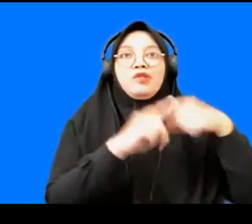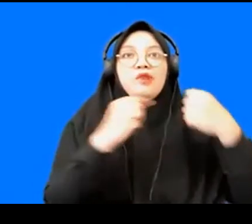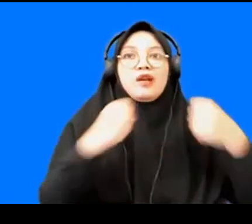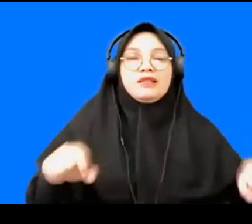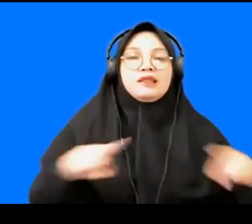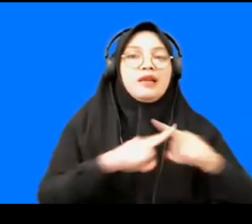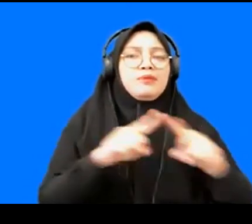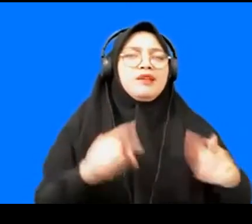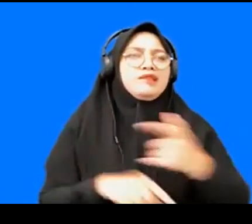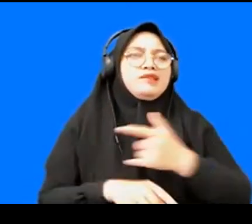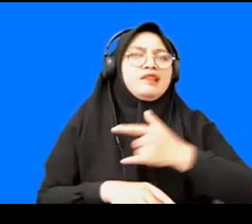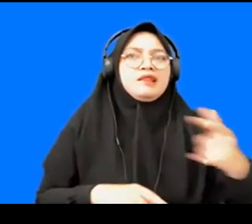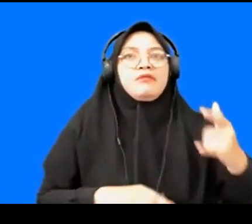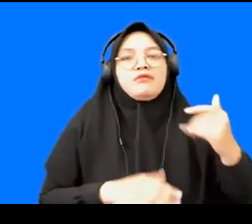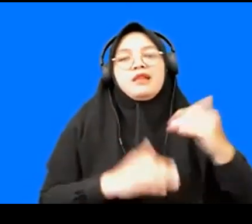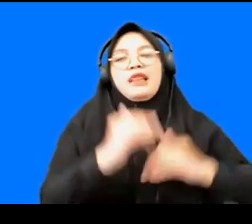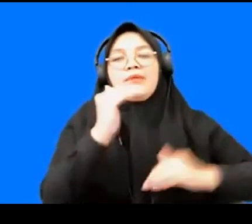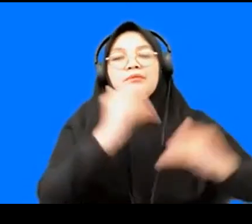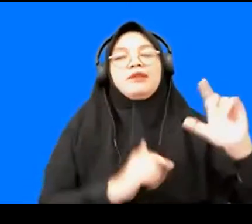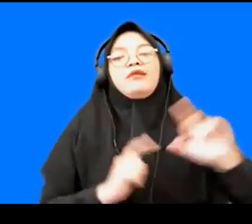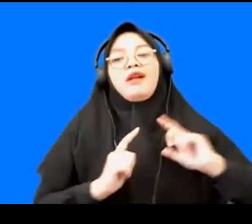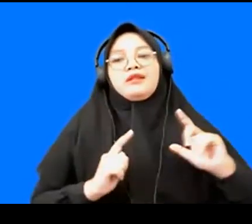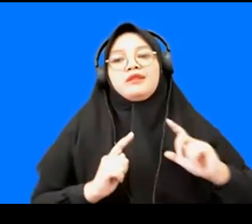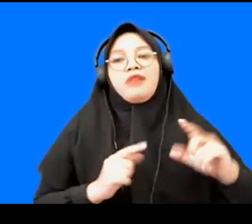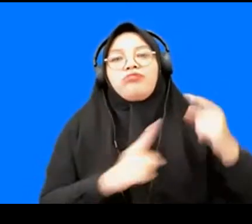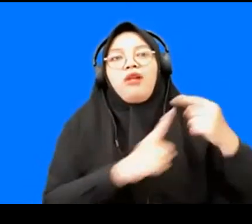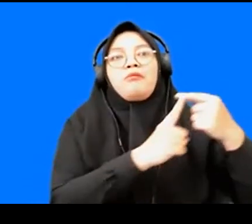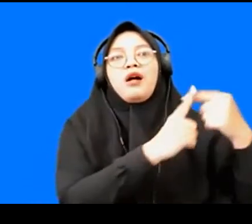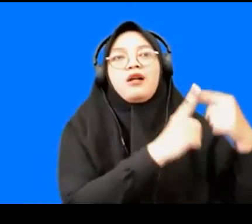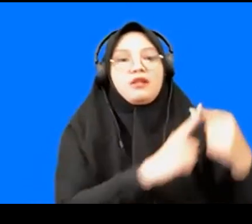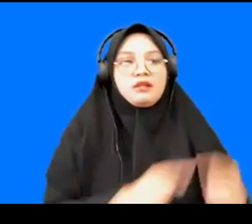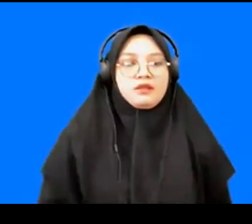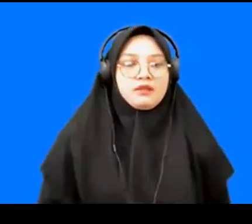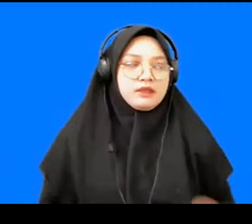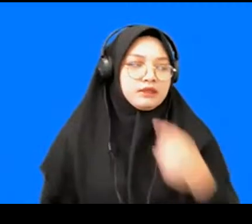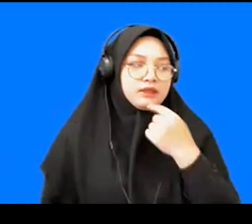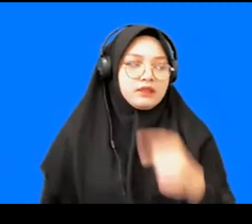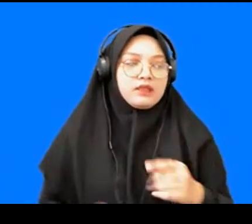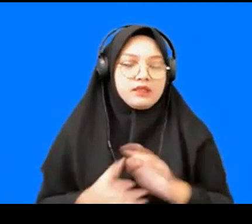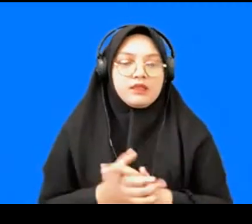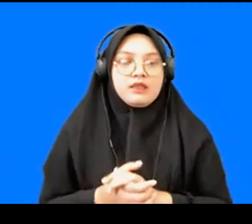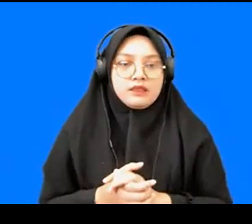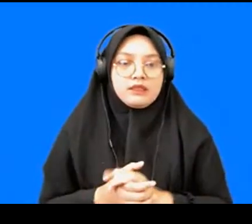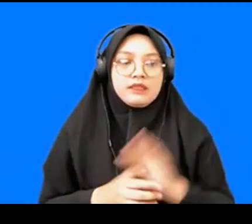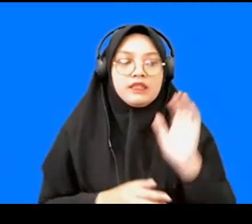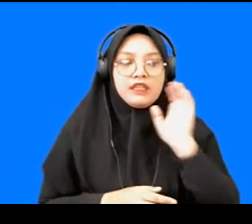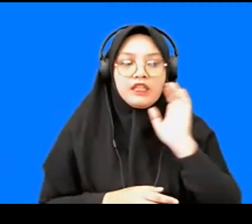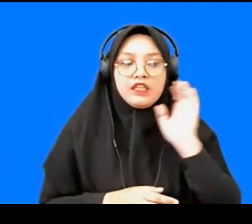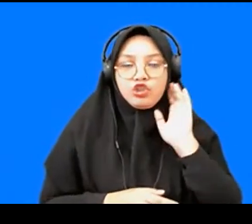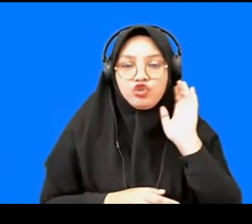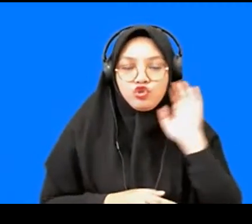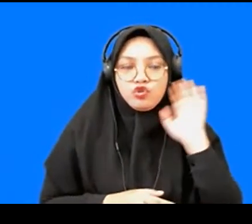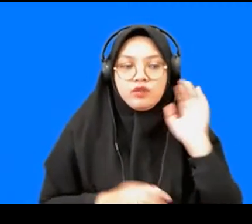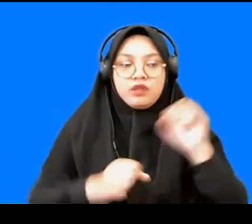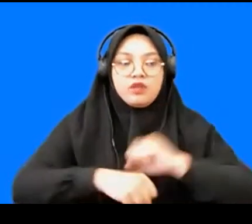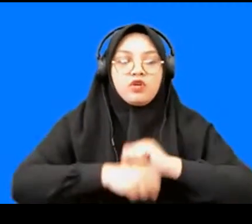of additional revenue for the government, which the government can use for education and health.